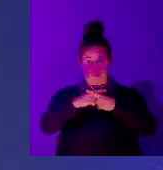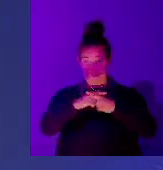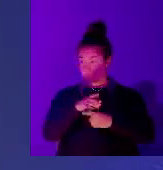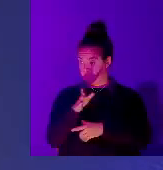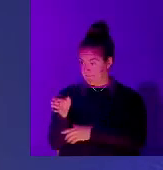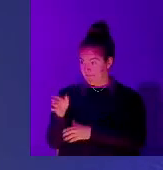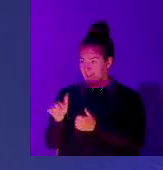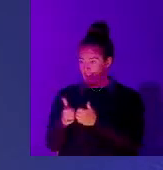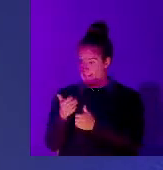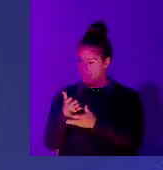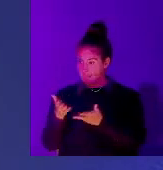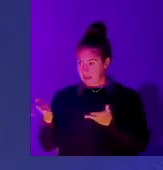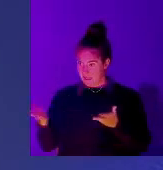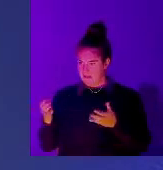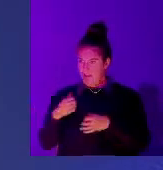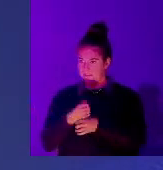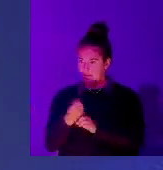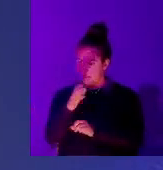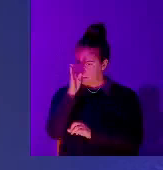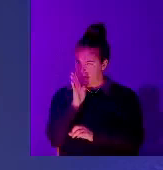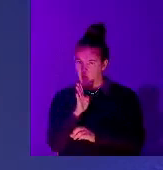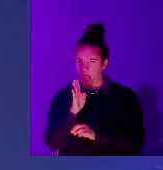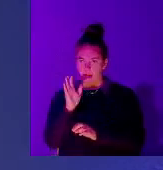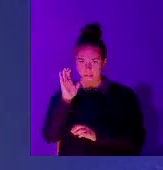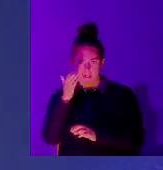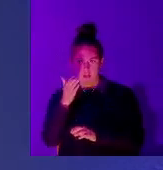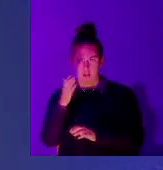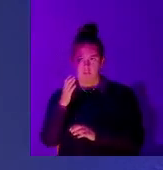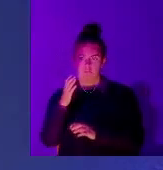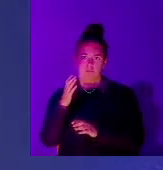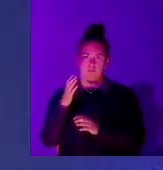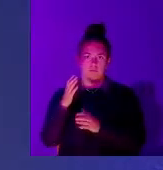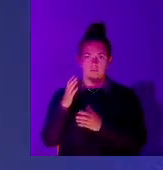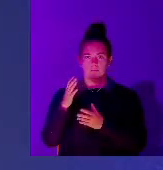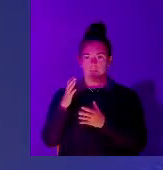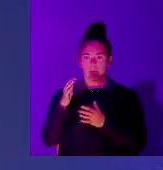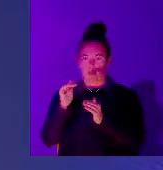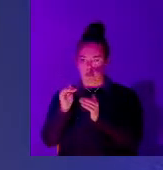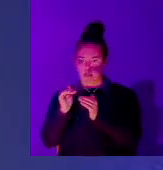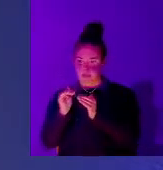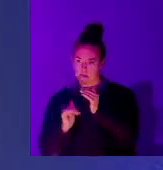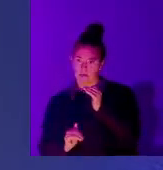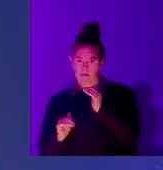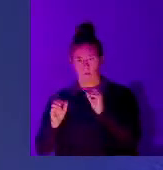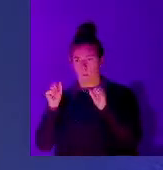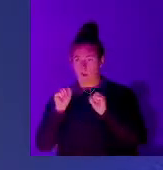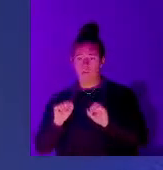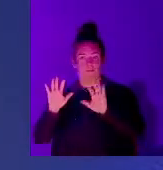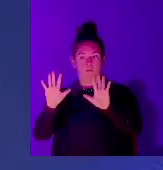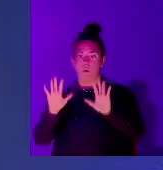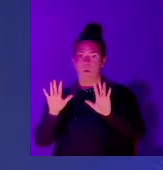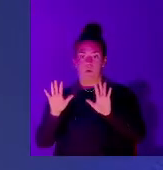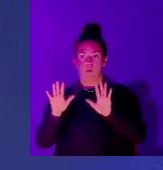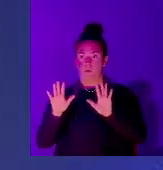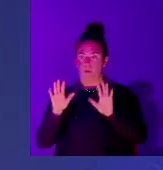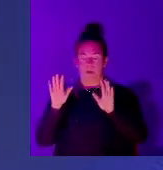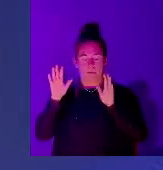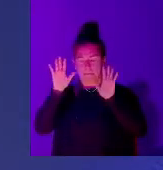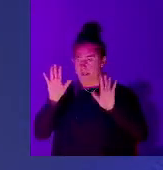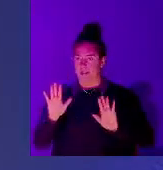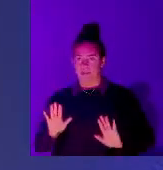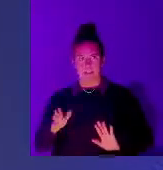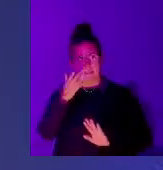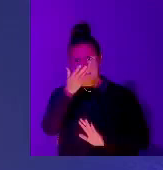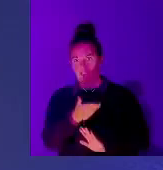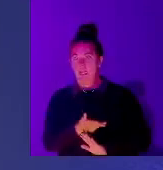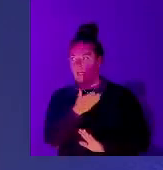Him appear to be less wonderful or remarkable than He is, anything that infers He is limited in any